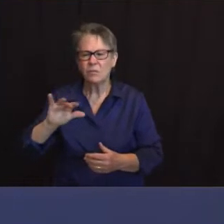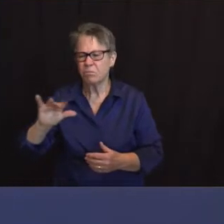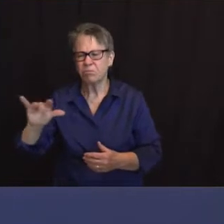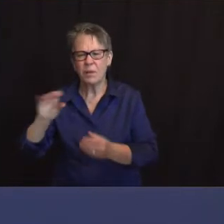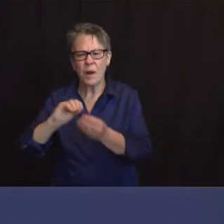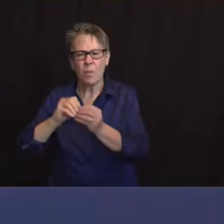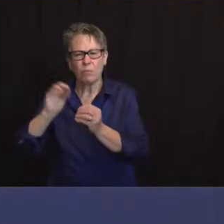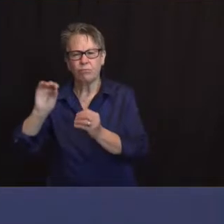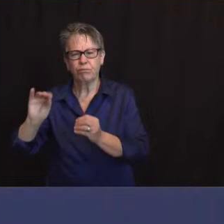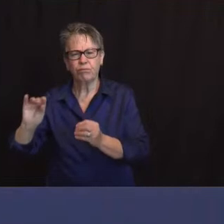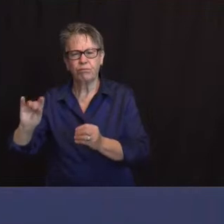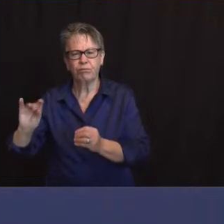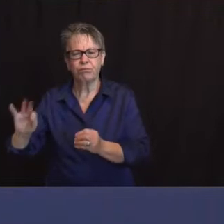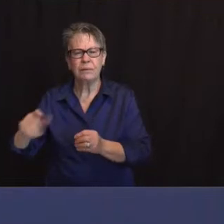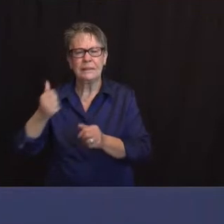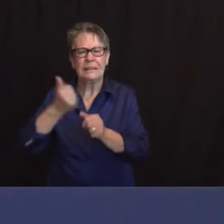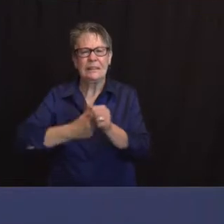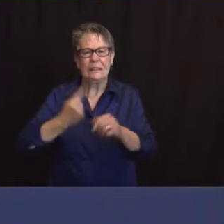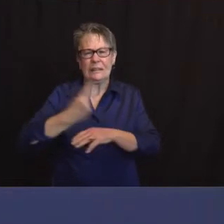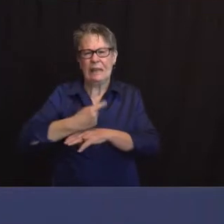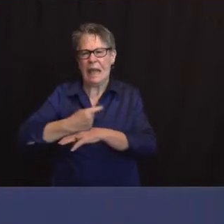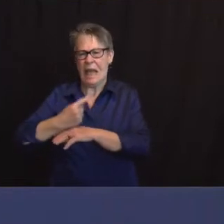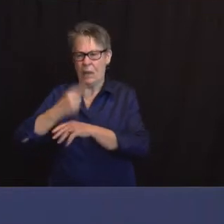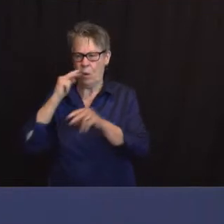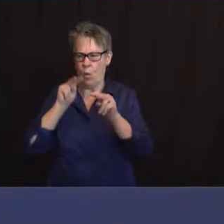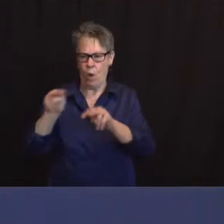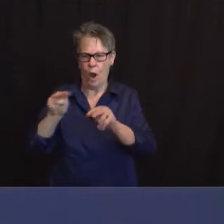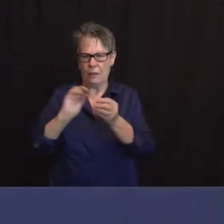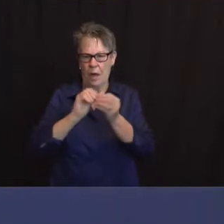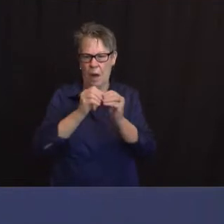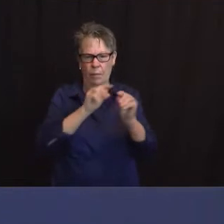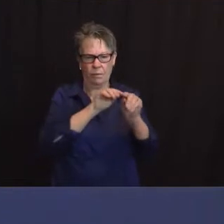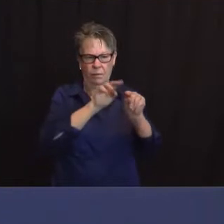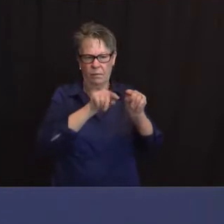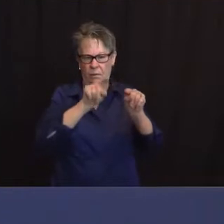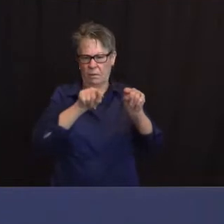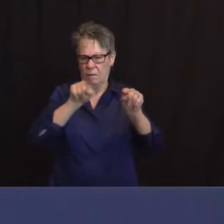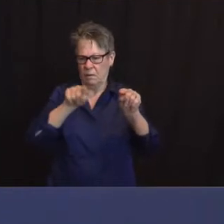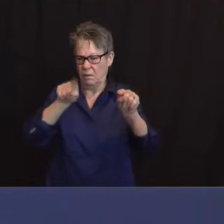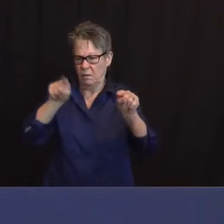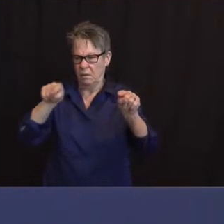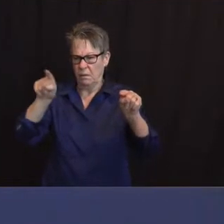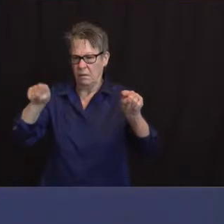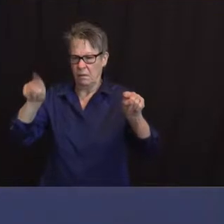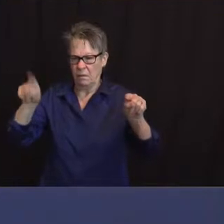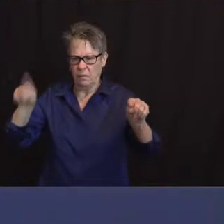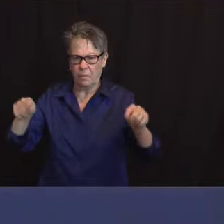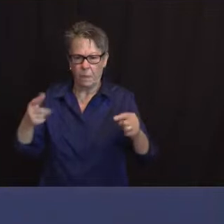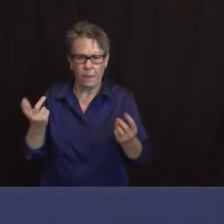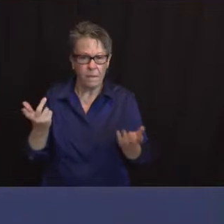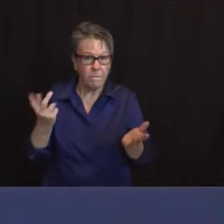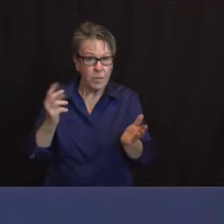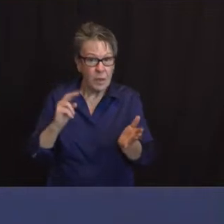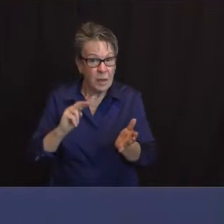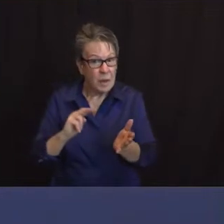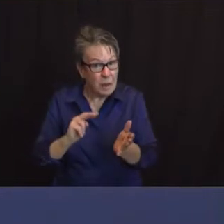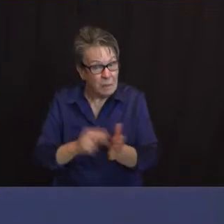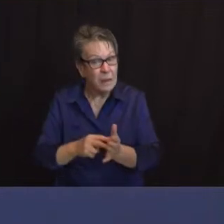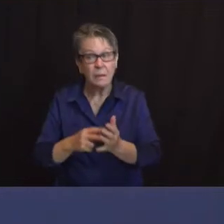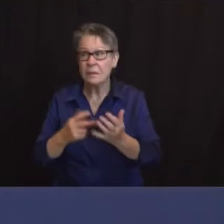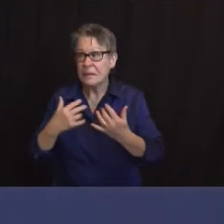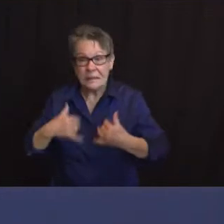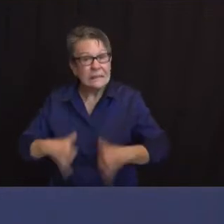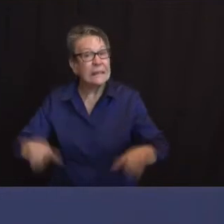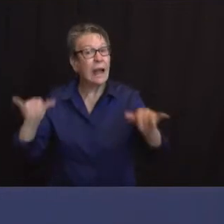292. To me, that says, first of all, there's still over 2,000 people in the hospital with COVID-19. But on the